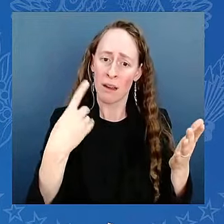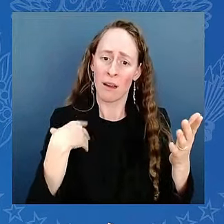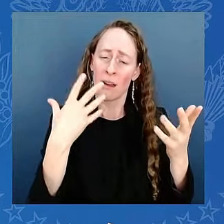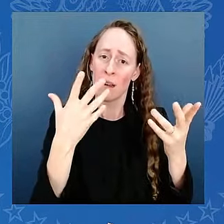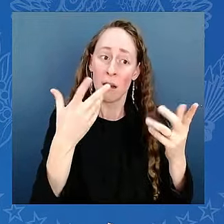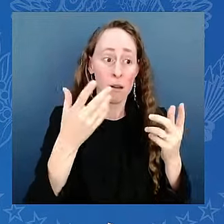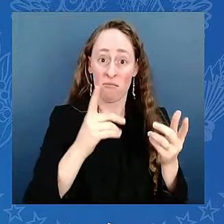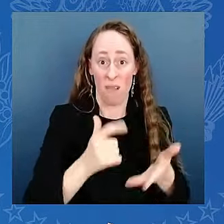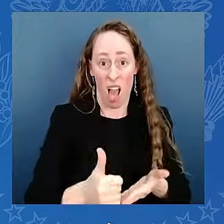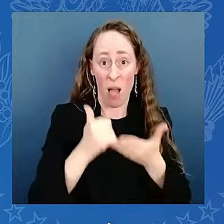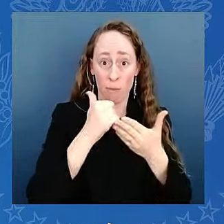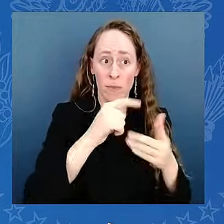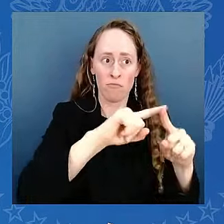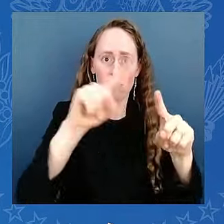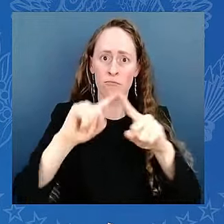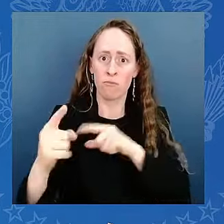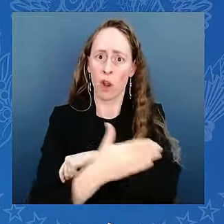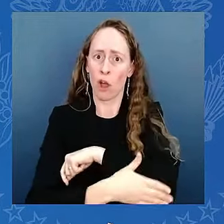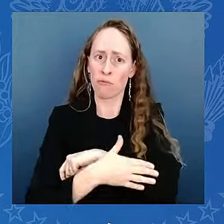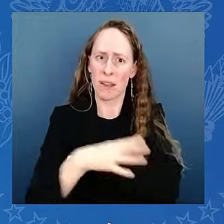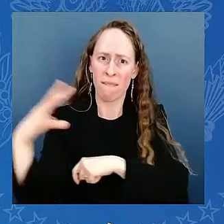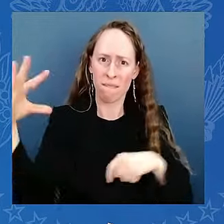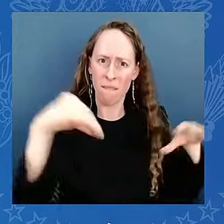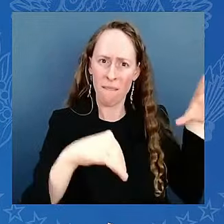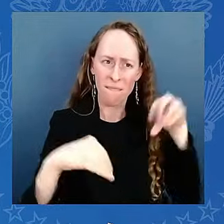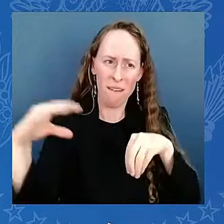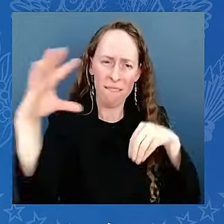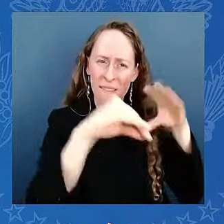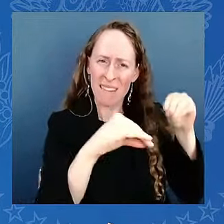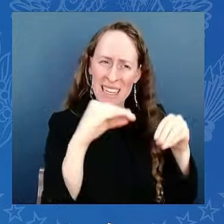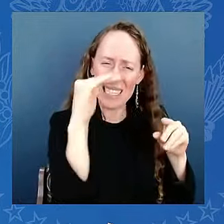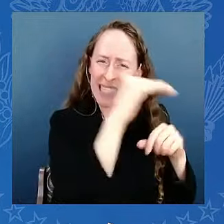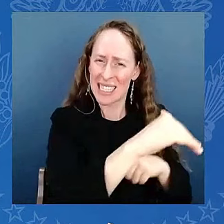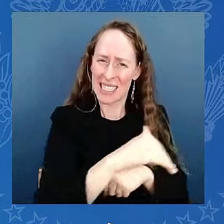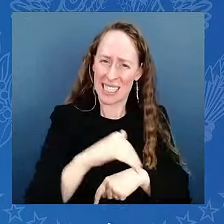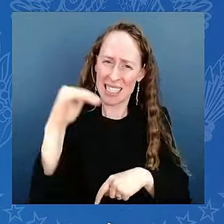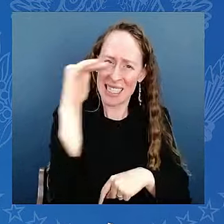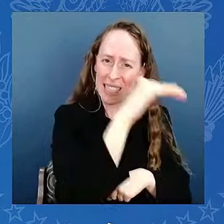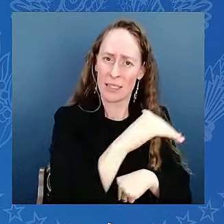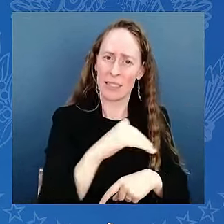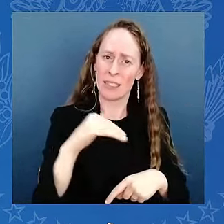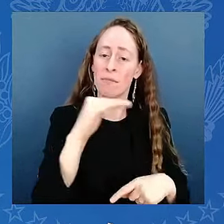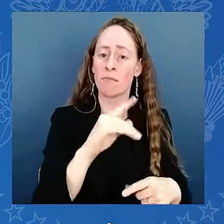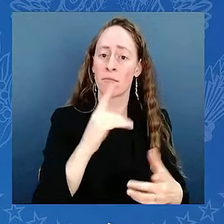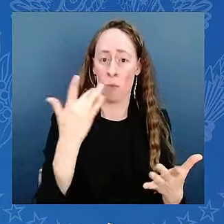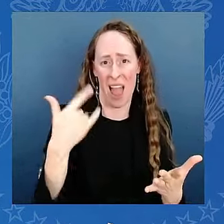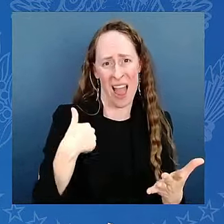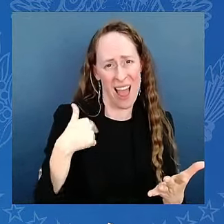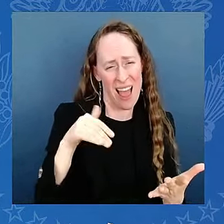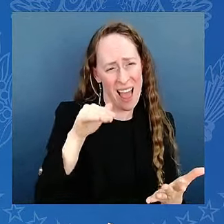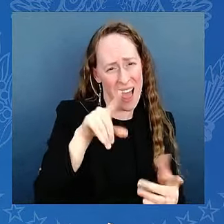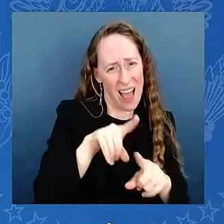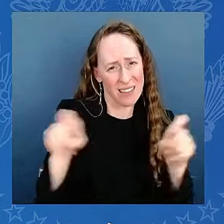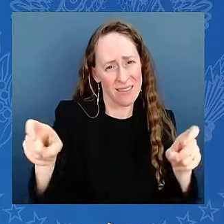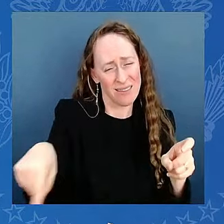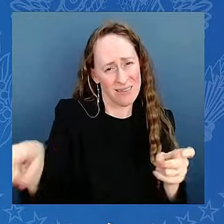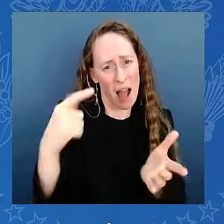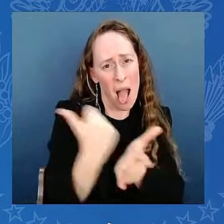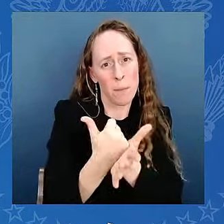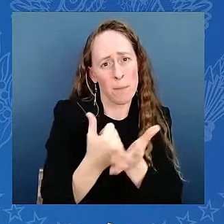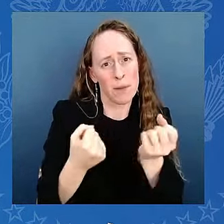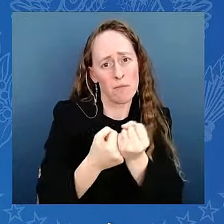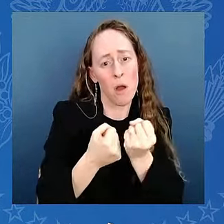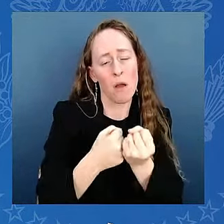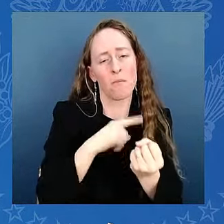difficult, complex negotiations at my request. And I personally thank them all again. And I've thanked them personally, and I'll thank them